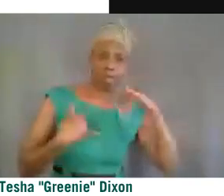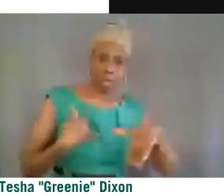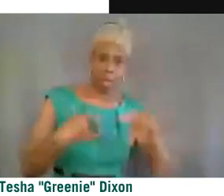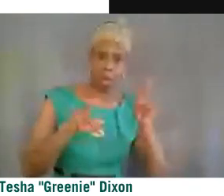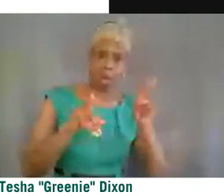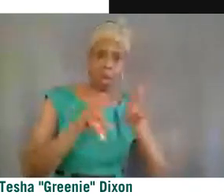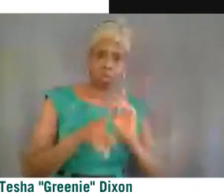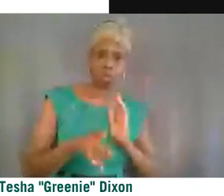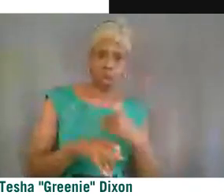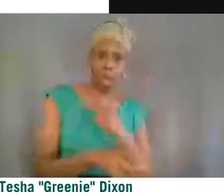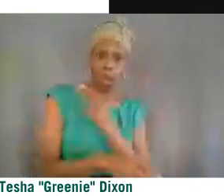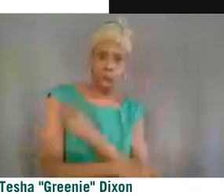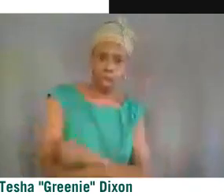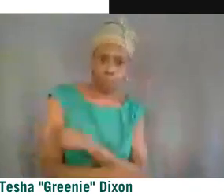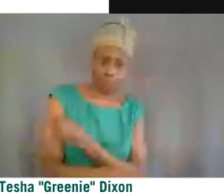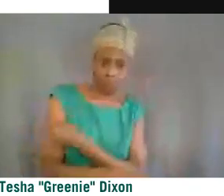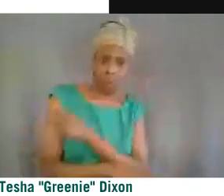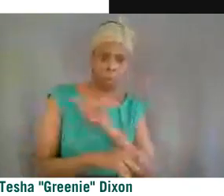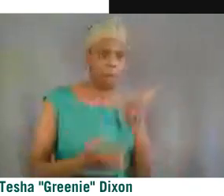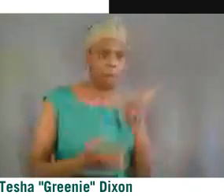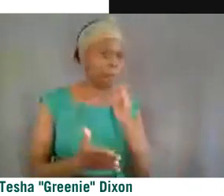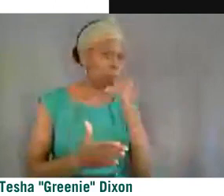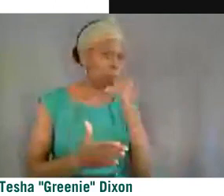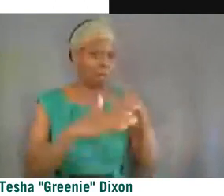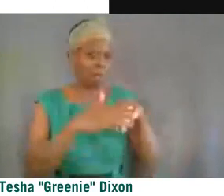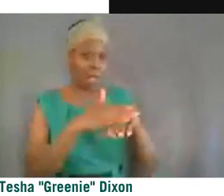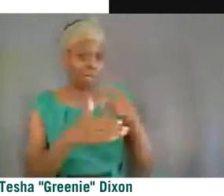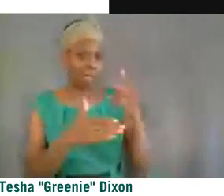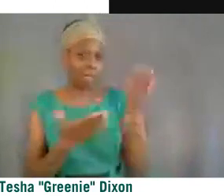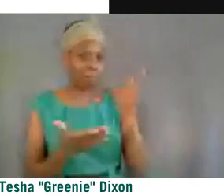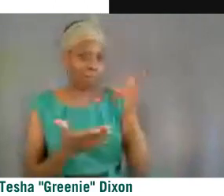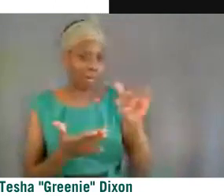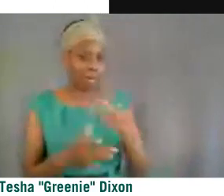Nationwide. But you may not have access to something like that, and that's